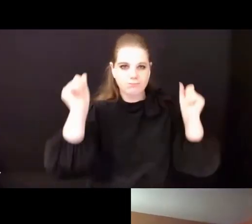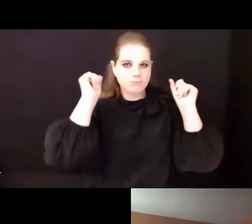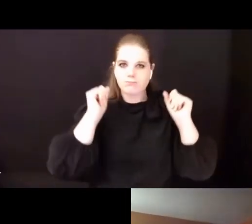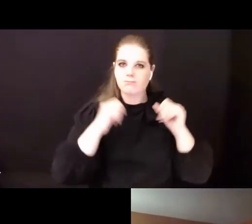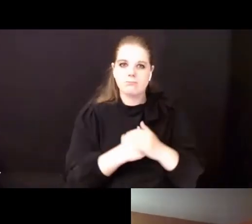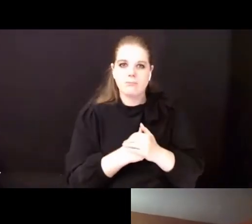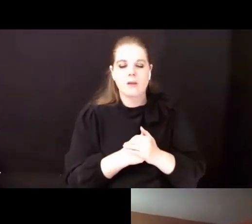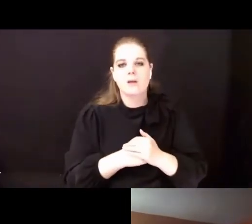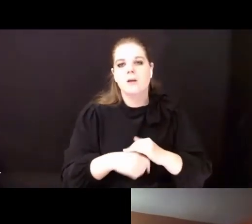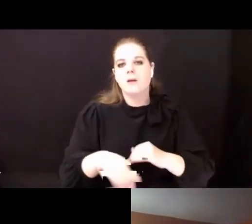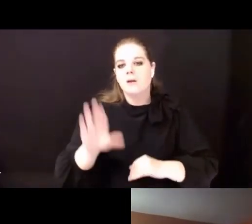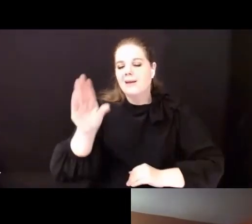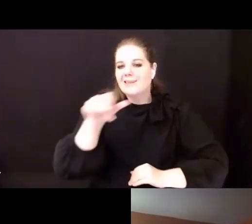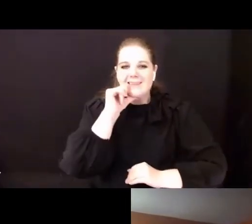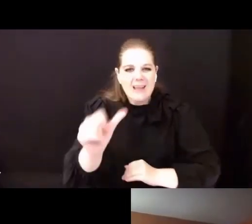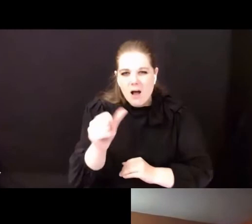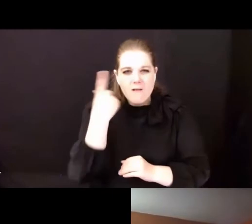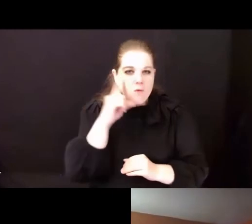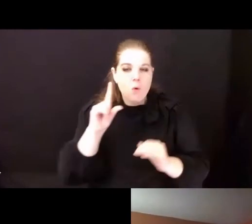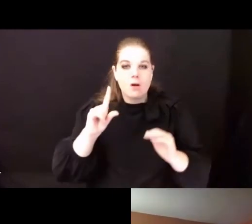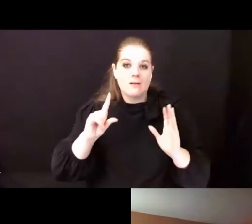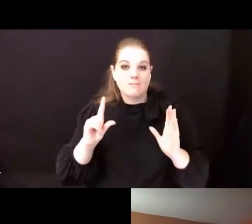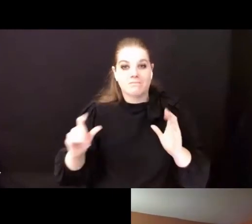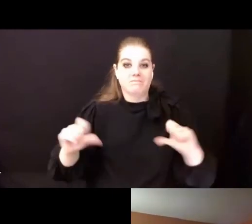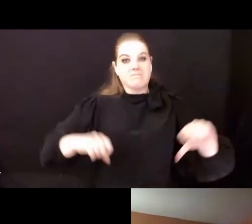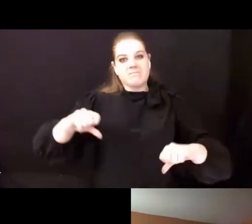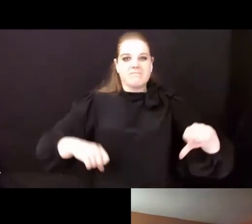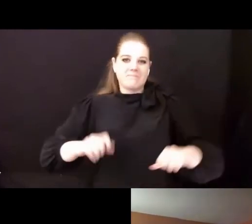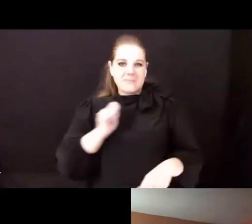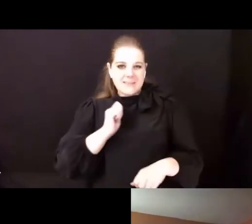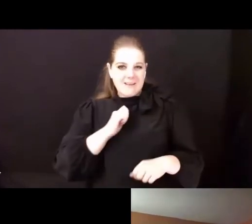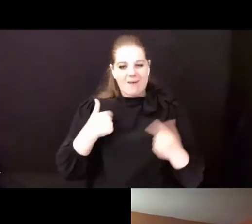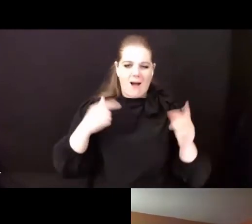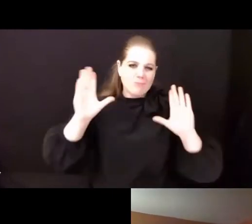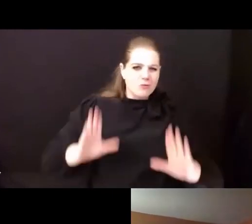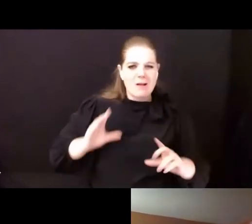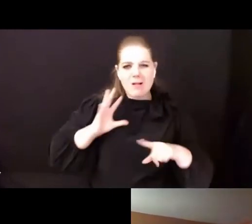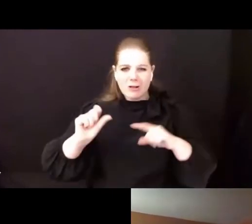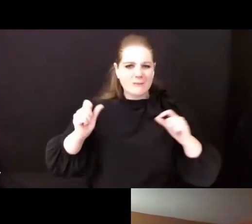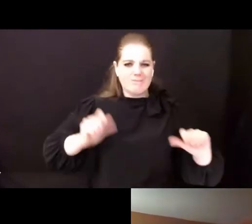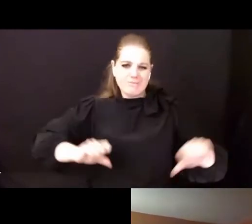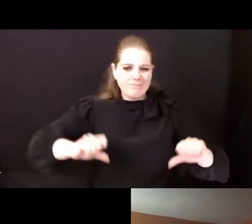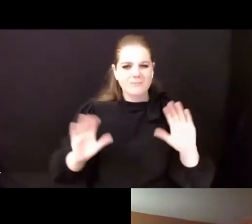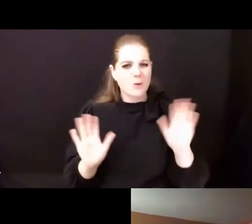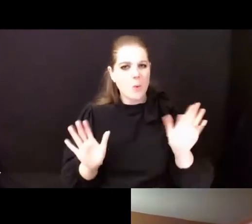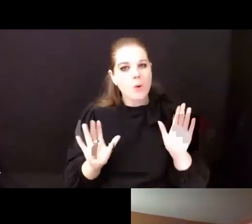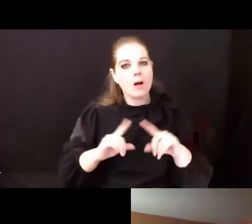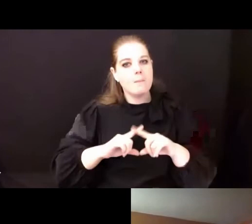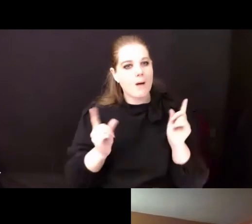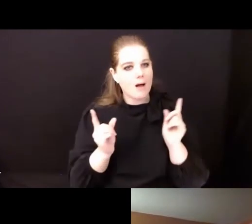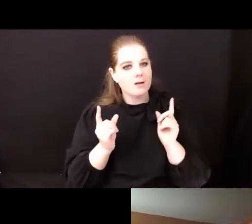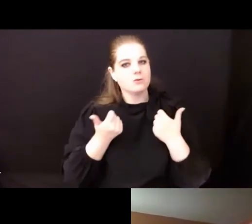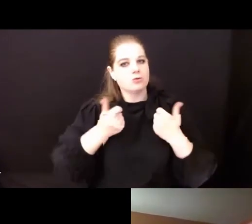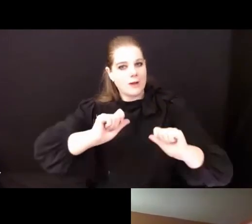not to promote me and say how great I am, but it's to nip that in